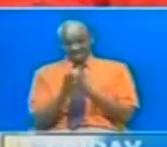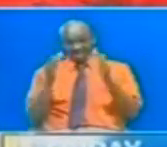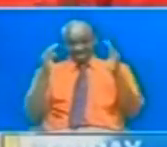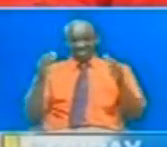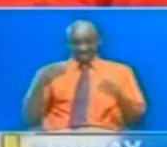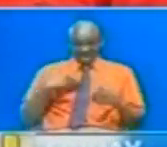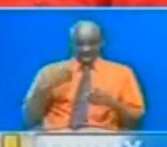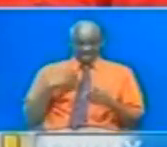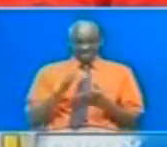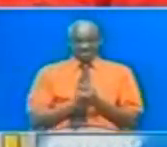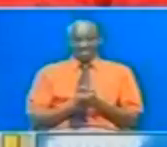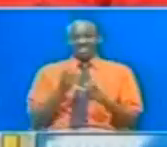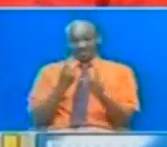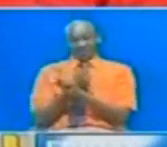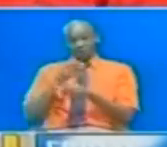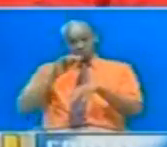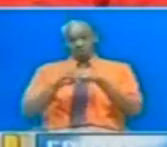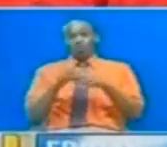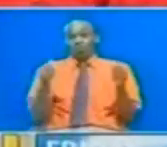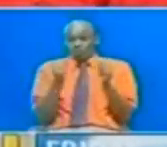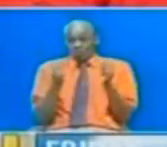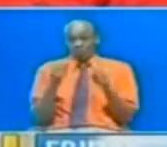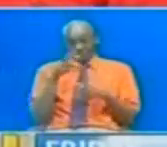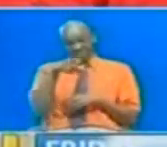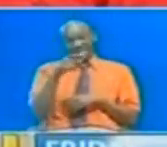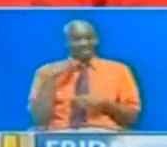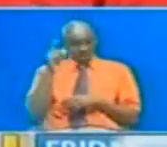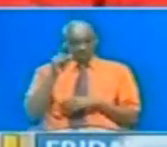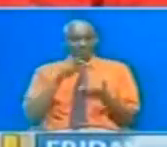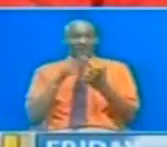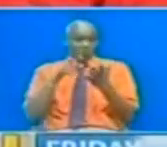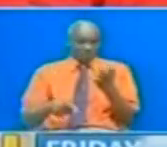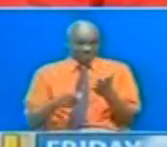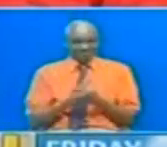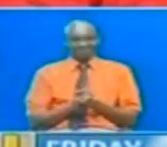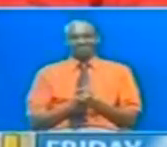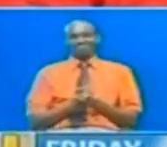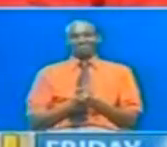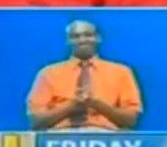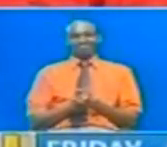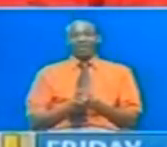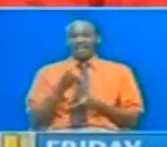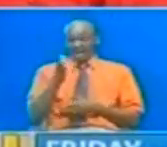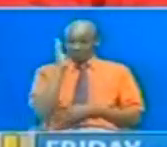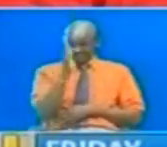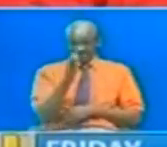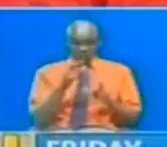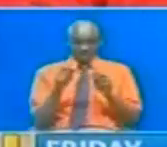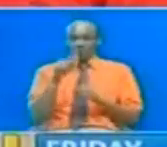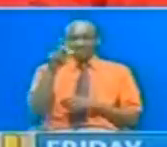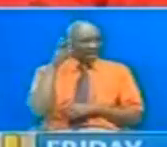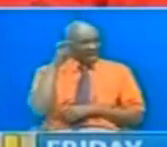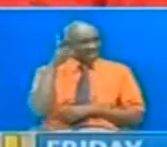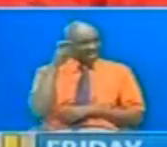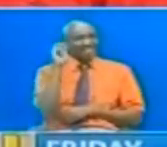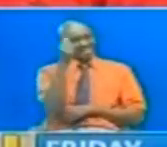and cool plus tough in Nairobi, you know what it means. I know what it means. Well, let's get straight to it, Willis. You've heard our